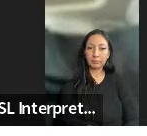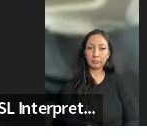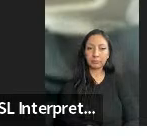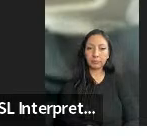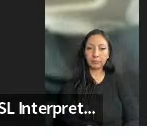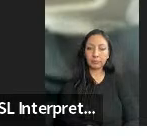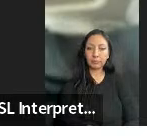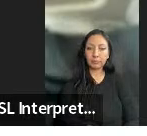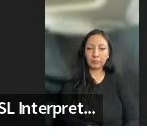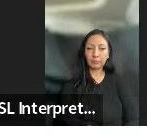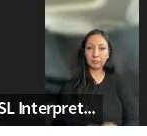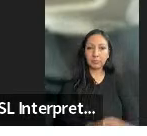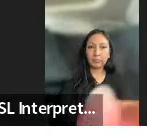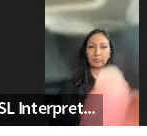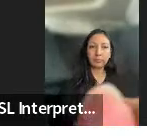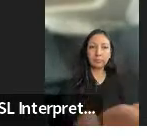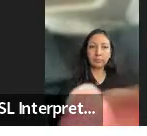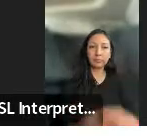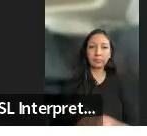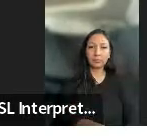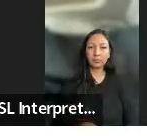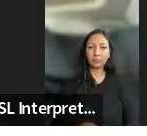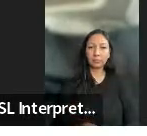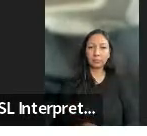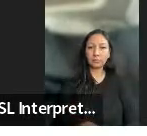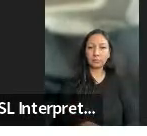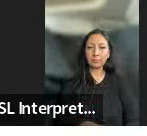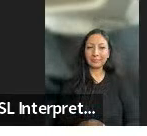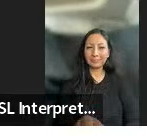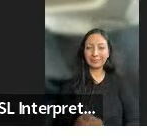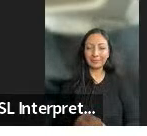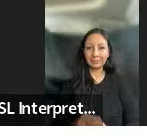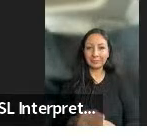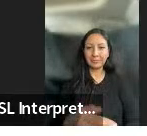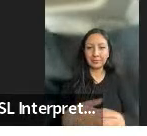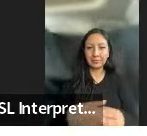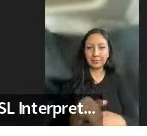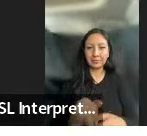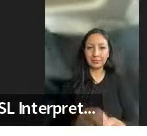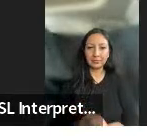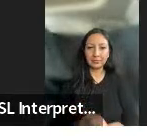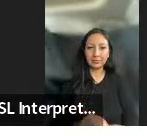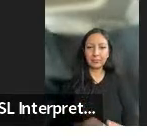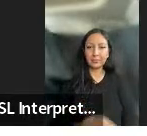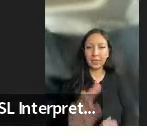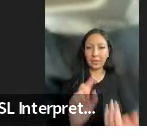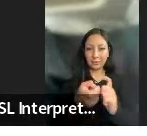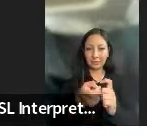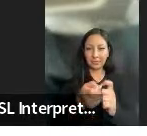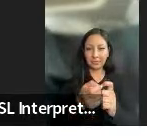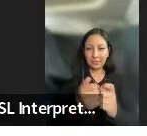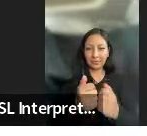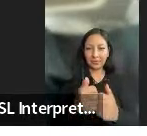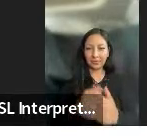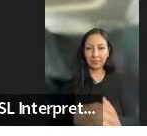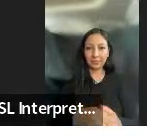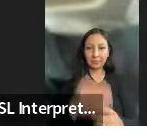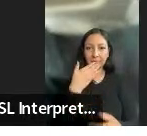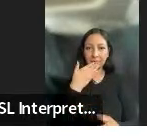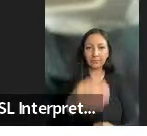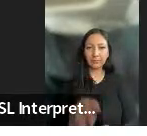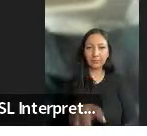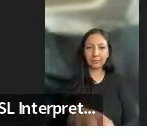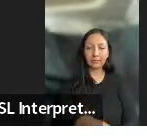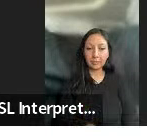energy storage system like located in a side yard or in a rear yard, zoning does not allow that. So we are looking